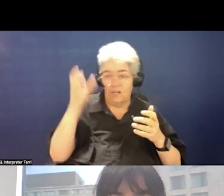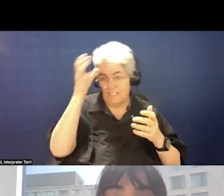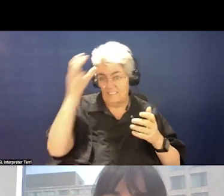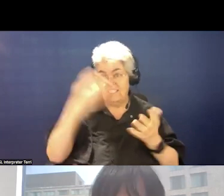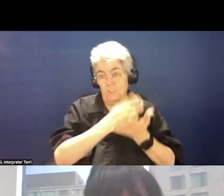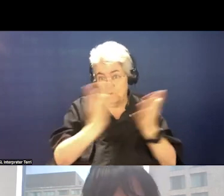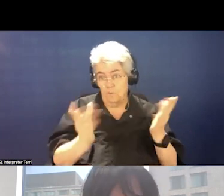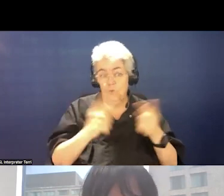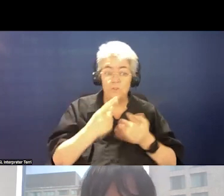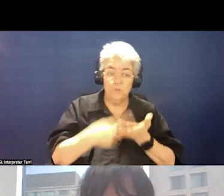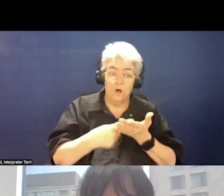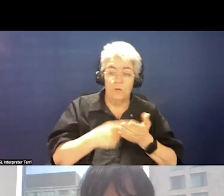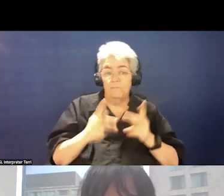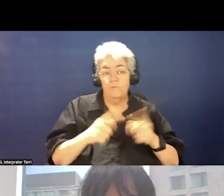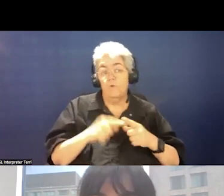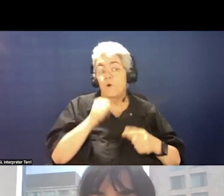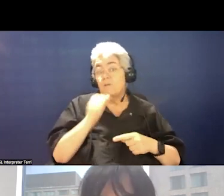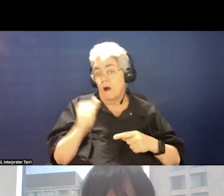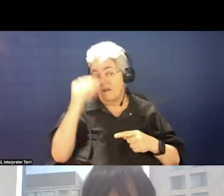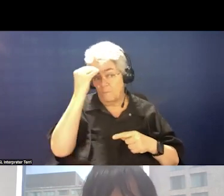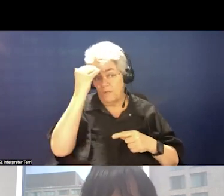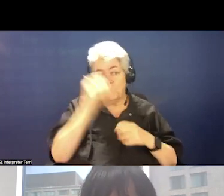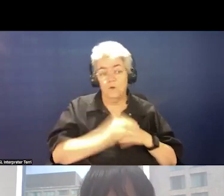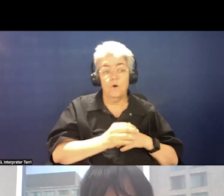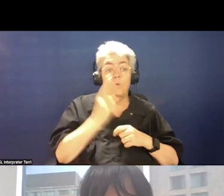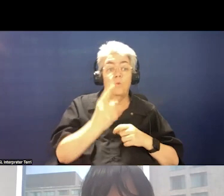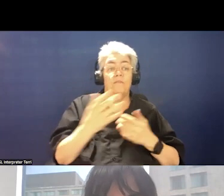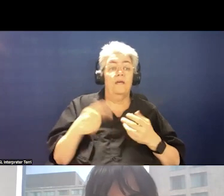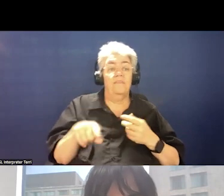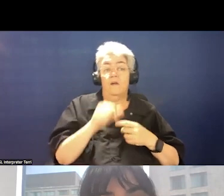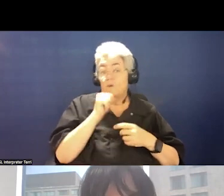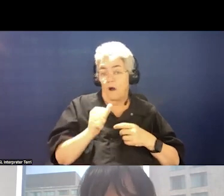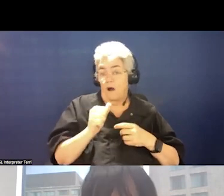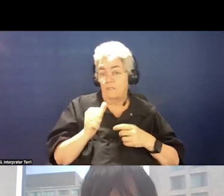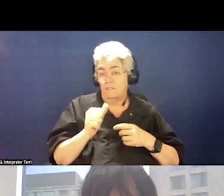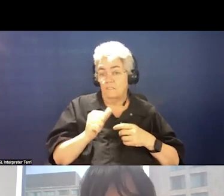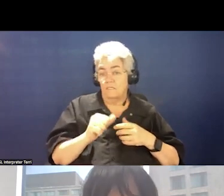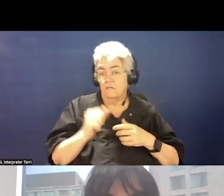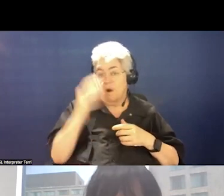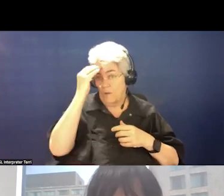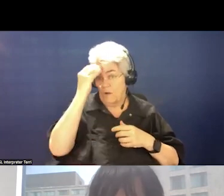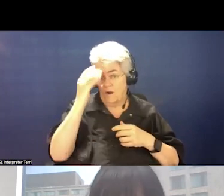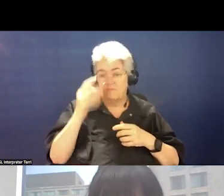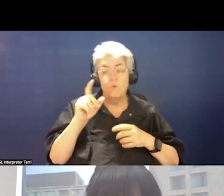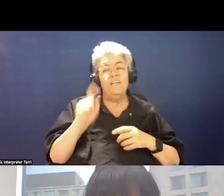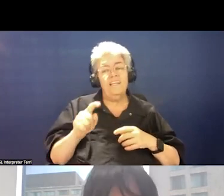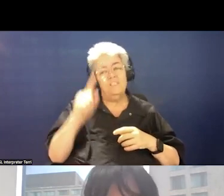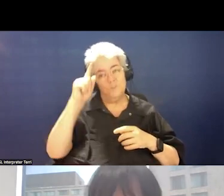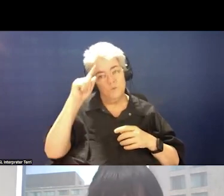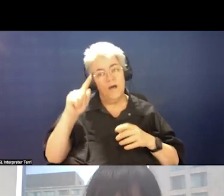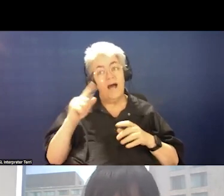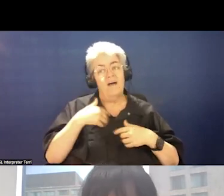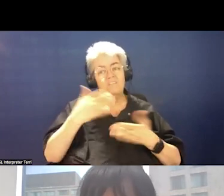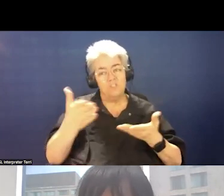to people who aren't familiar, an element that they're not aware of is the fact that we really need to be able to link up those services and